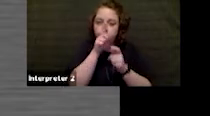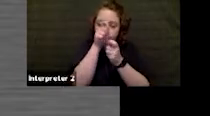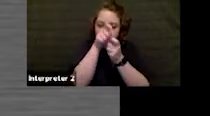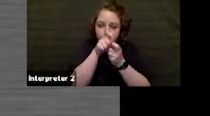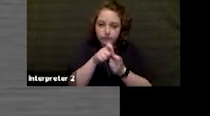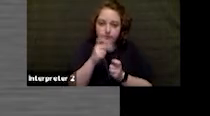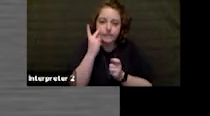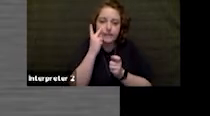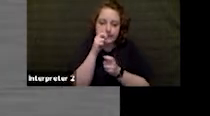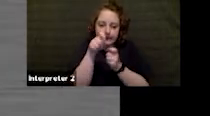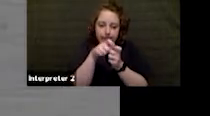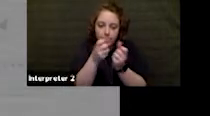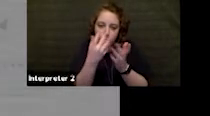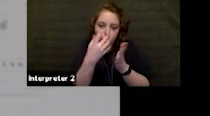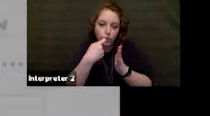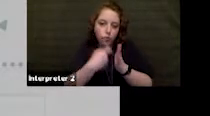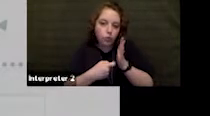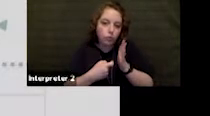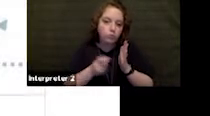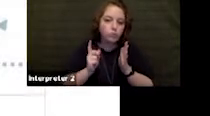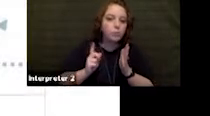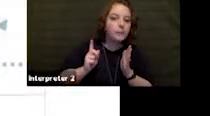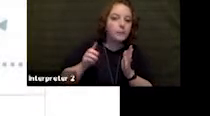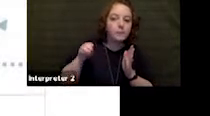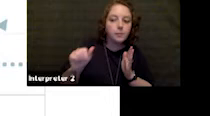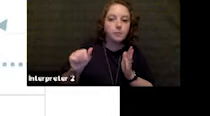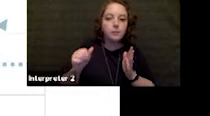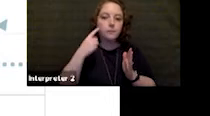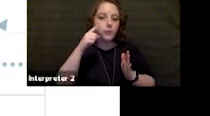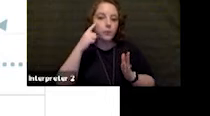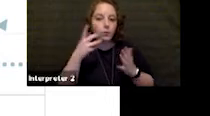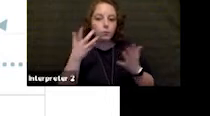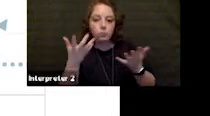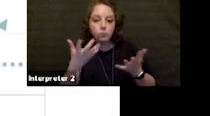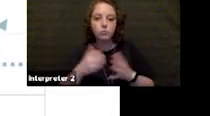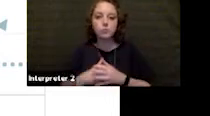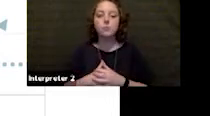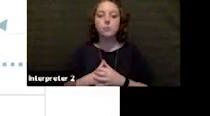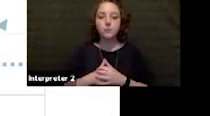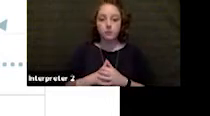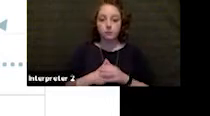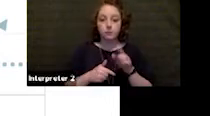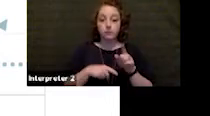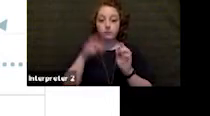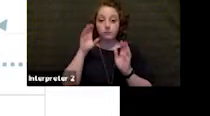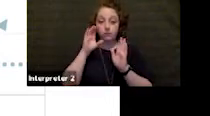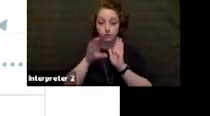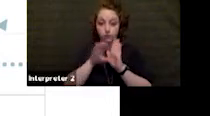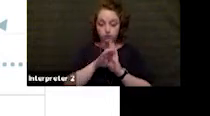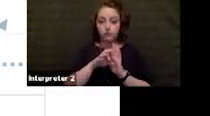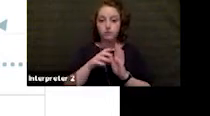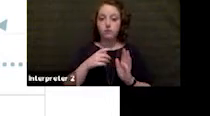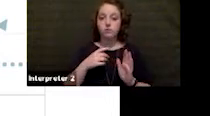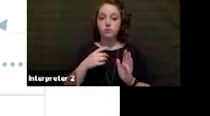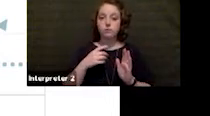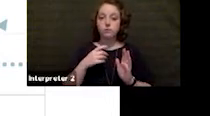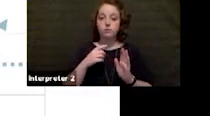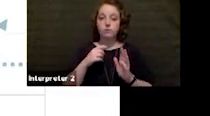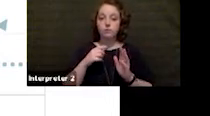on the next slide here, you'll see as well, we do also track historically and regionally